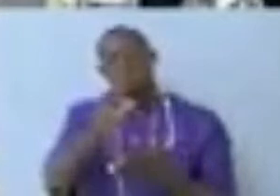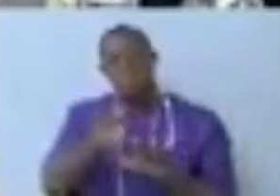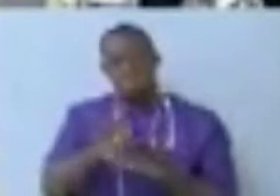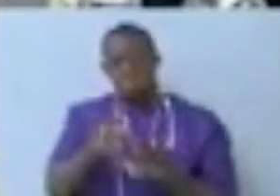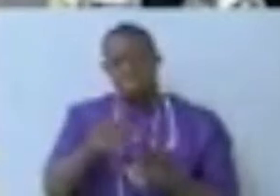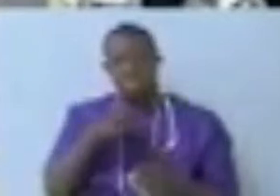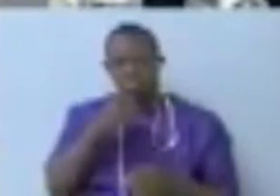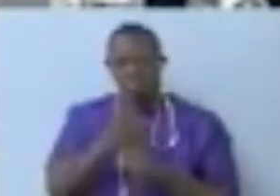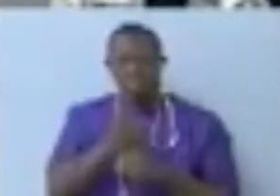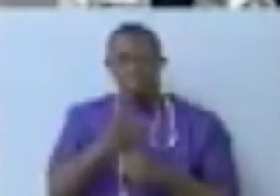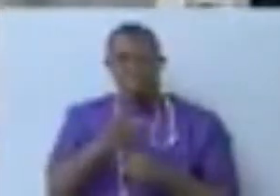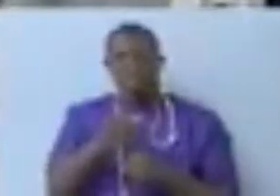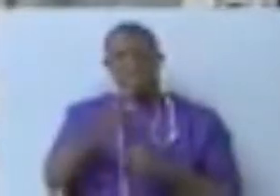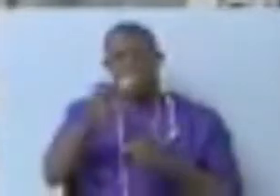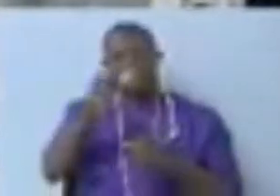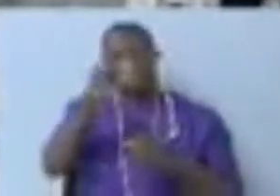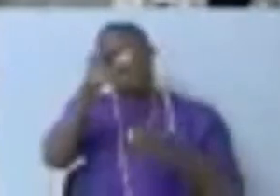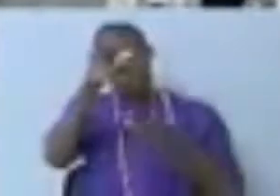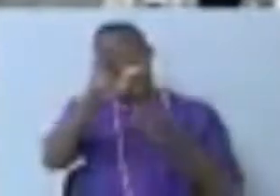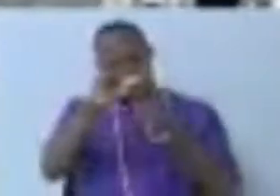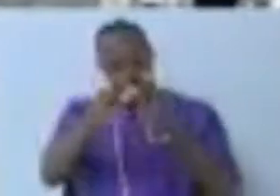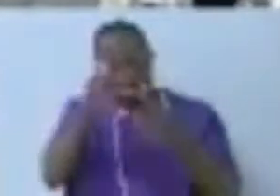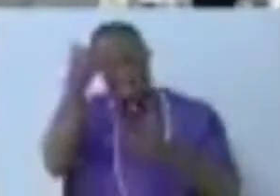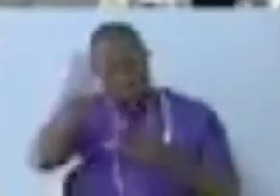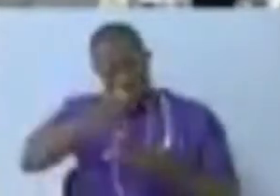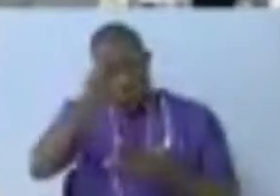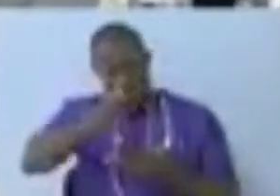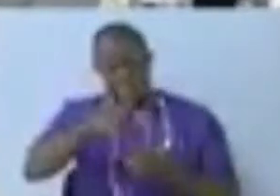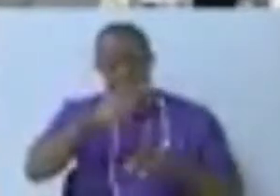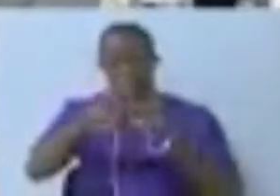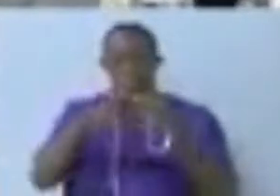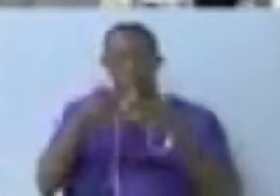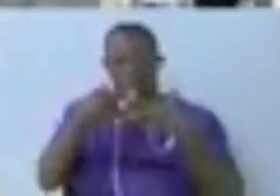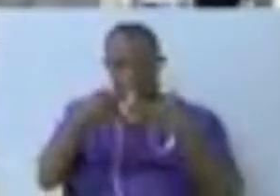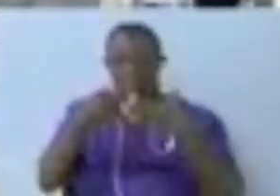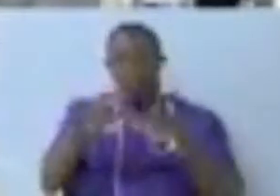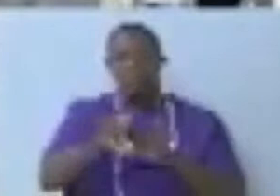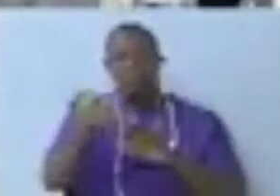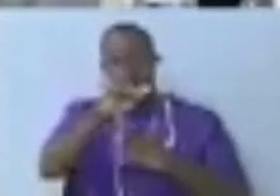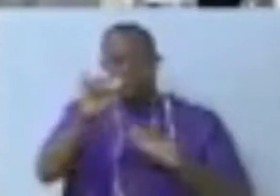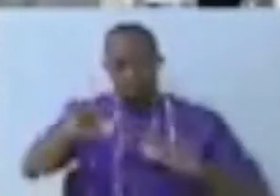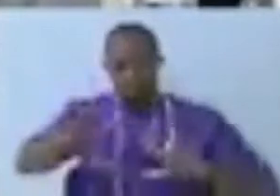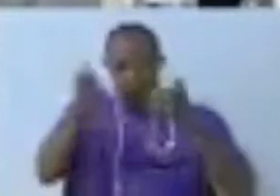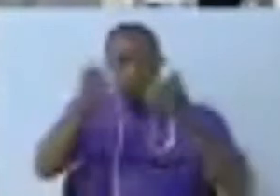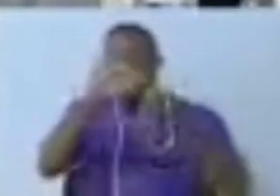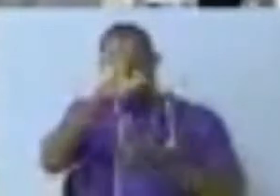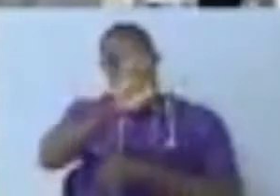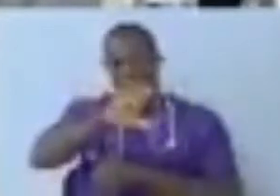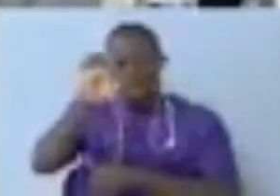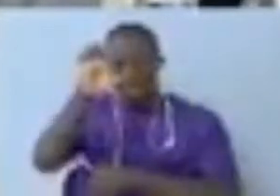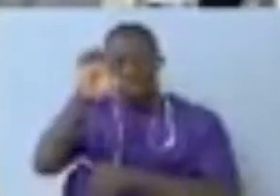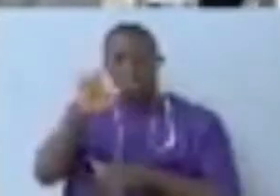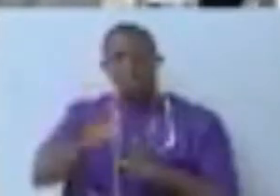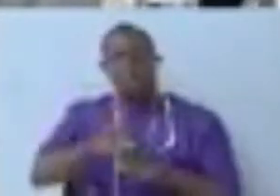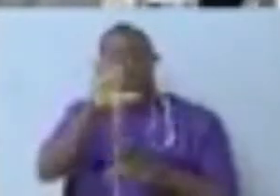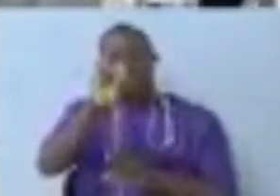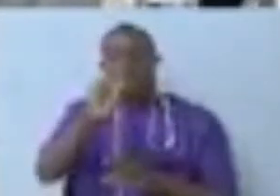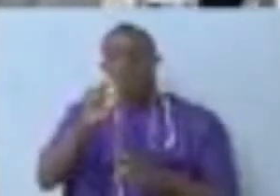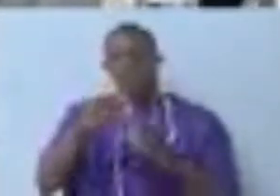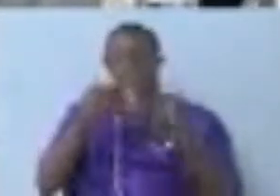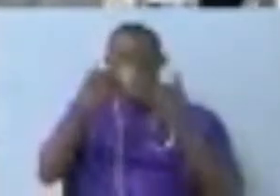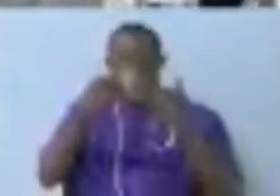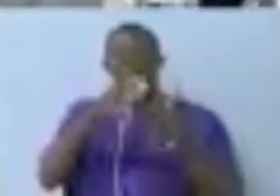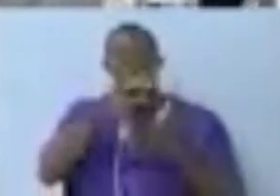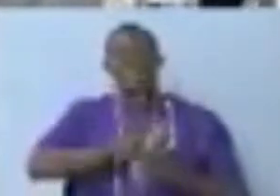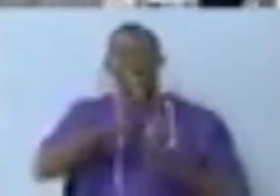Section 16, paragraph 6 of the Act establishing the TRRC does tell the